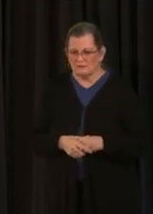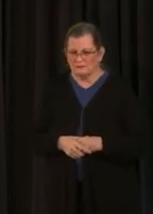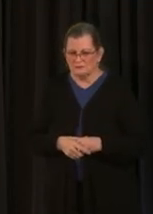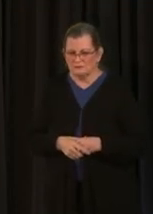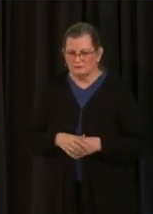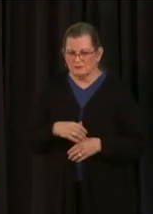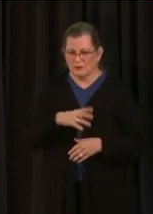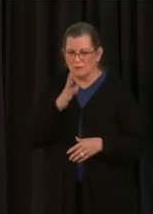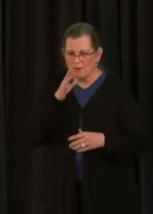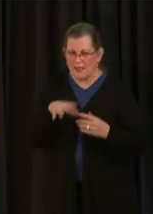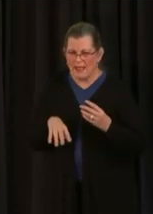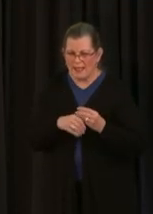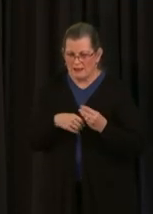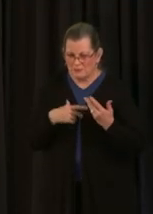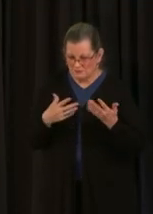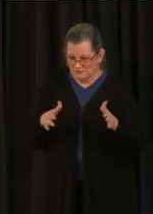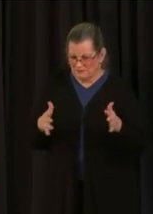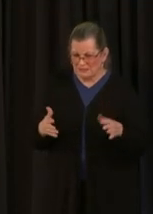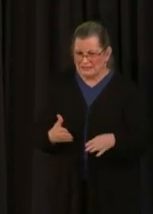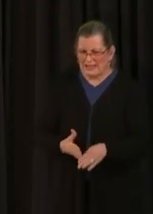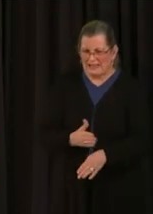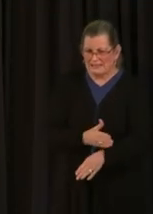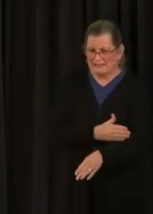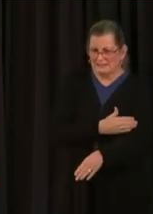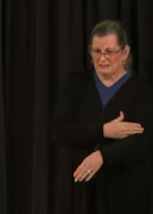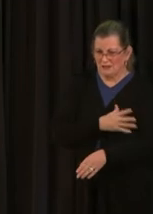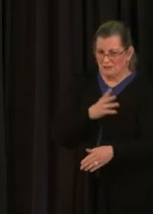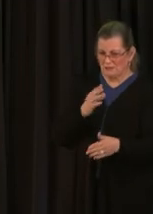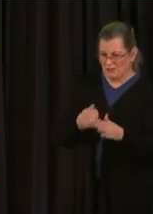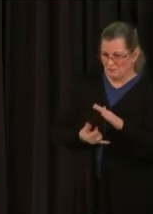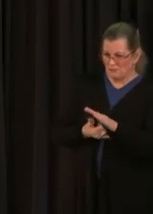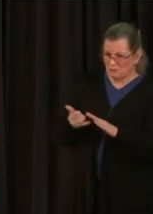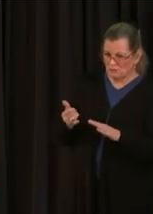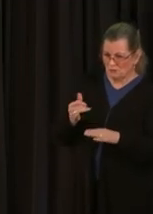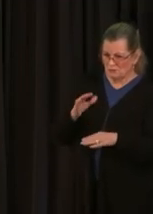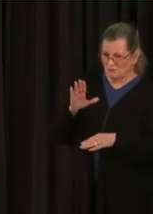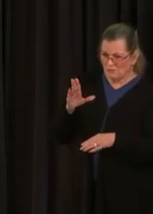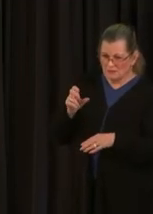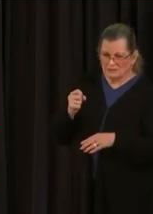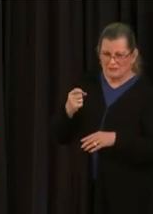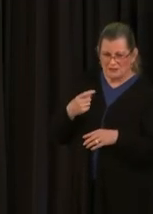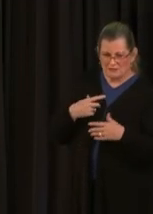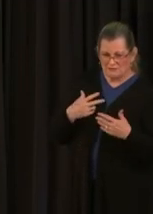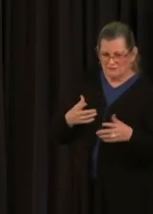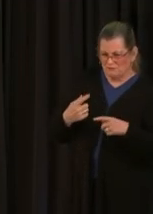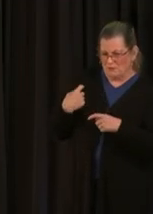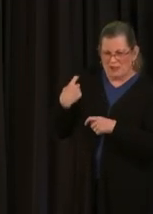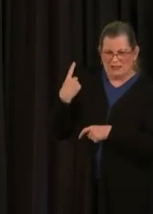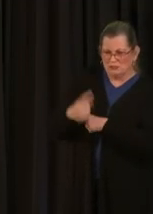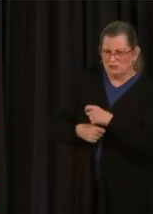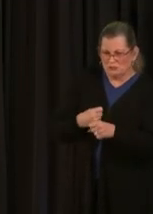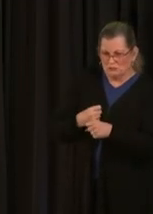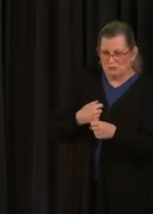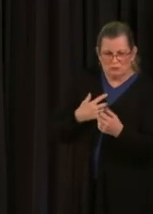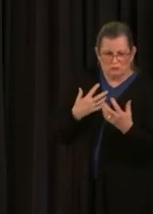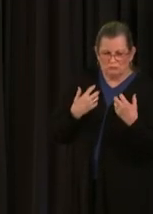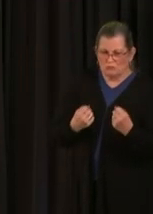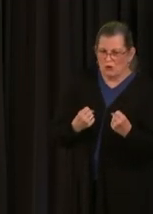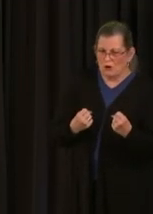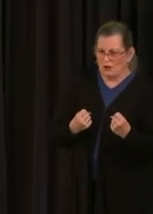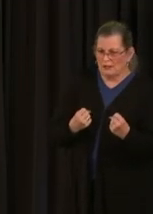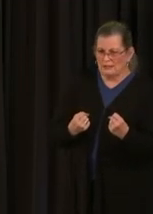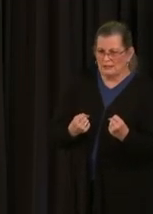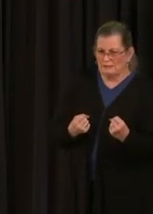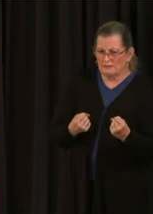our reporting on the DCPS Reopen Strong website by school. So anytime there's a